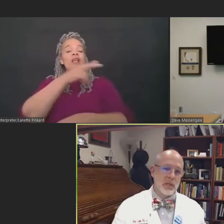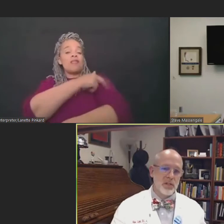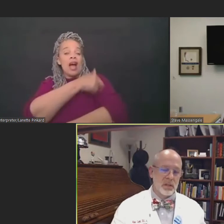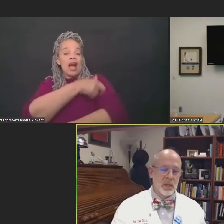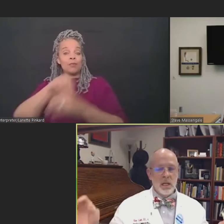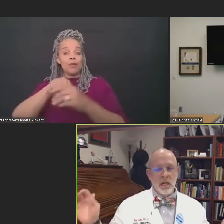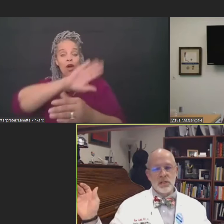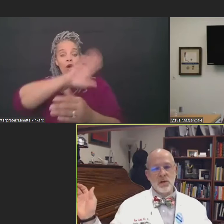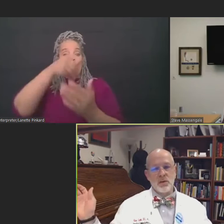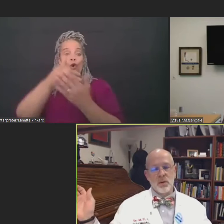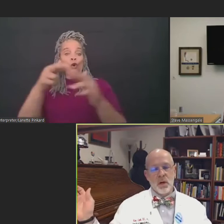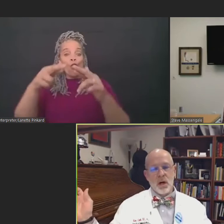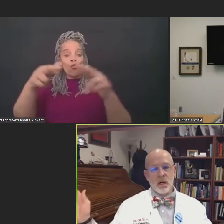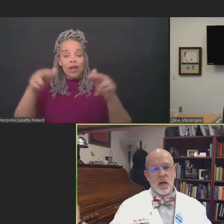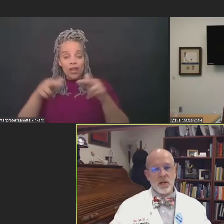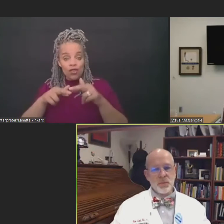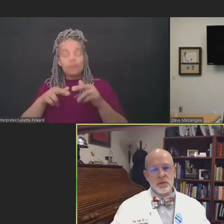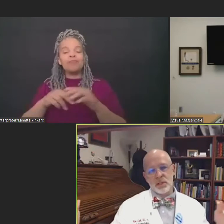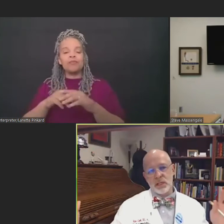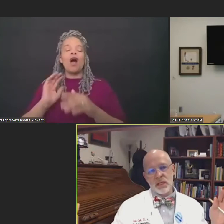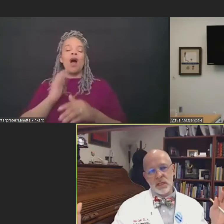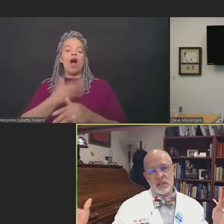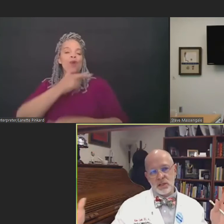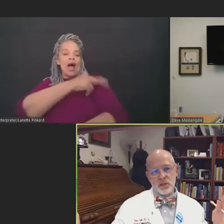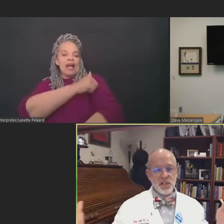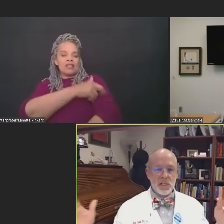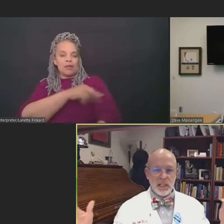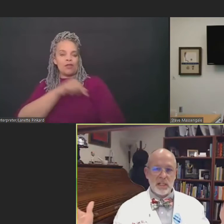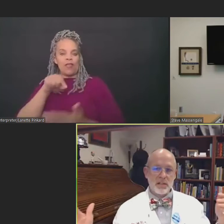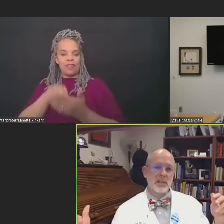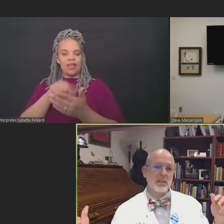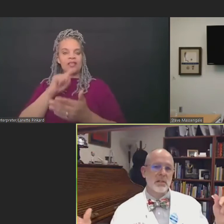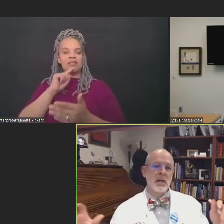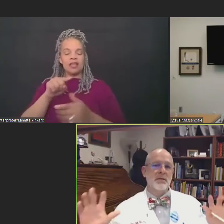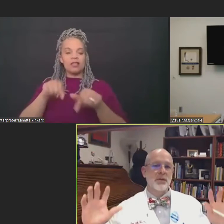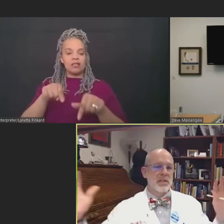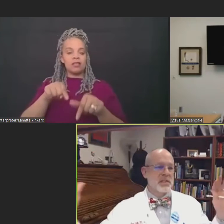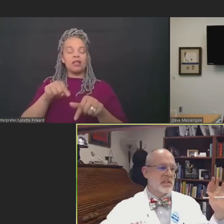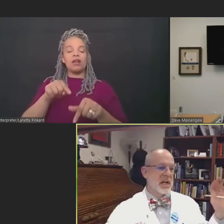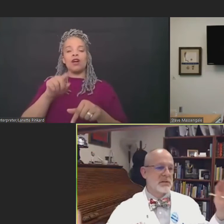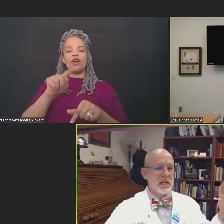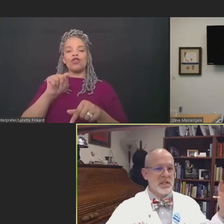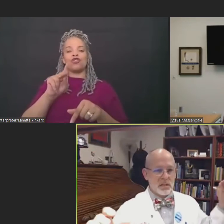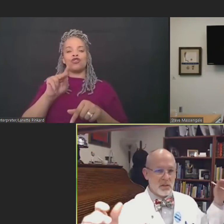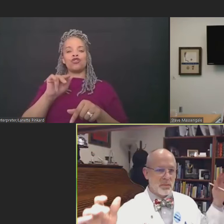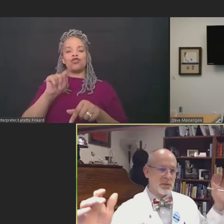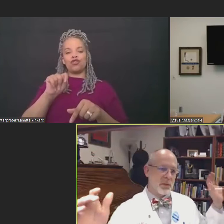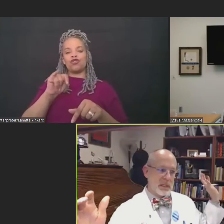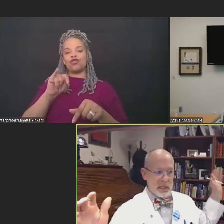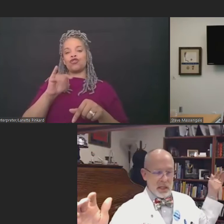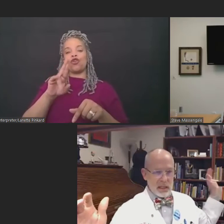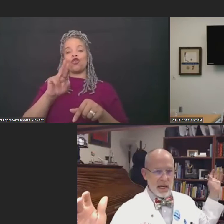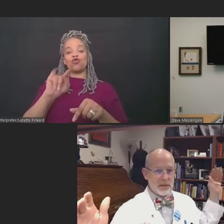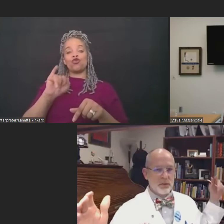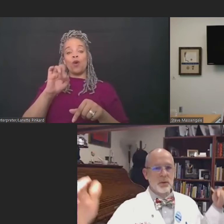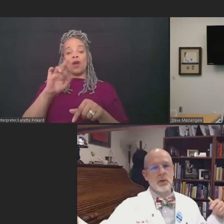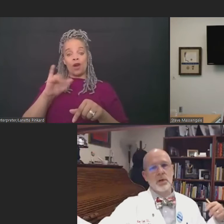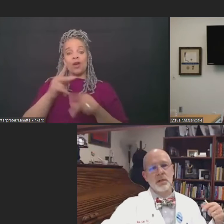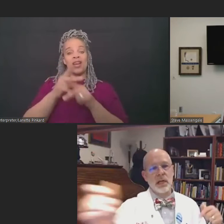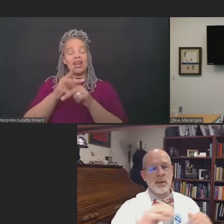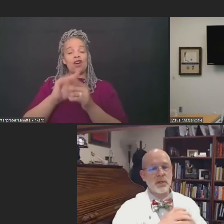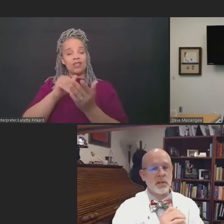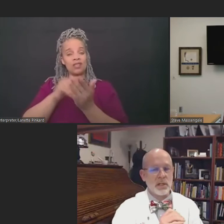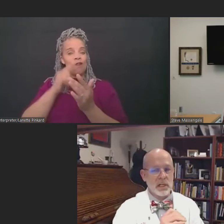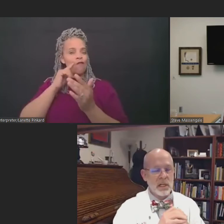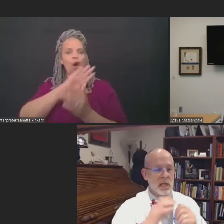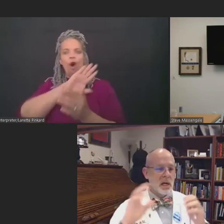entire region. And so our hospitals, this is the tertiary care center for this entire region. So between Dallas, Fort Worth,